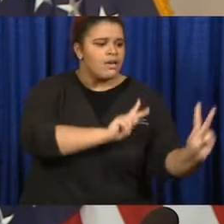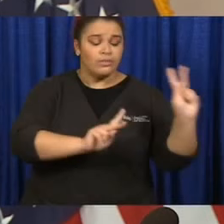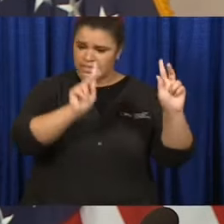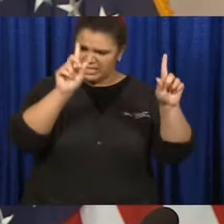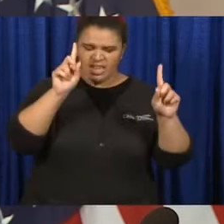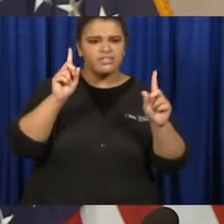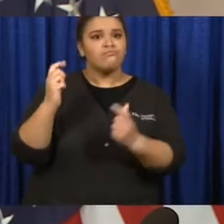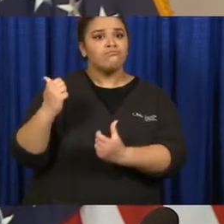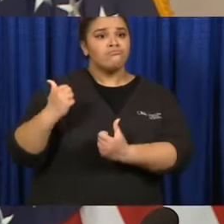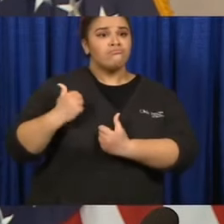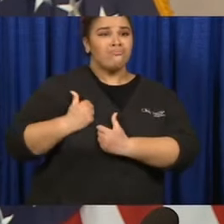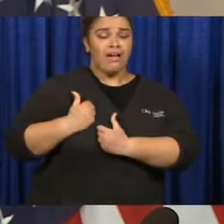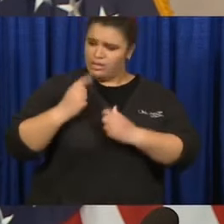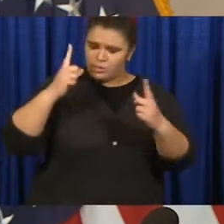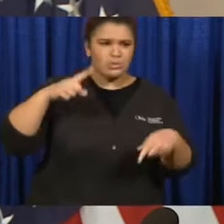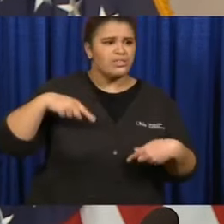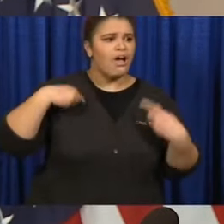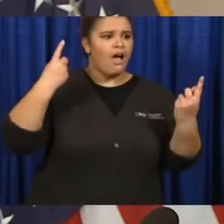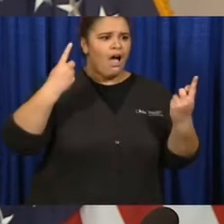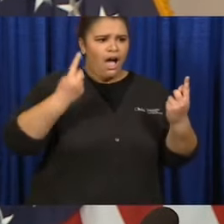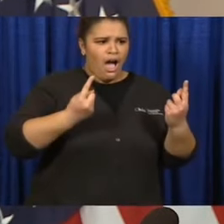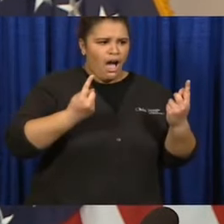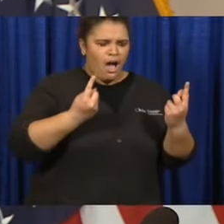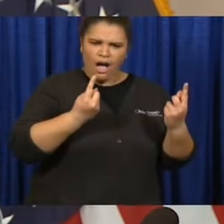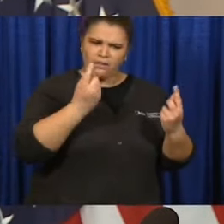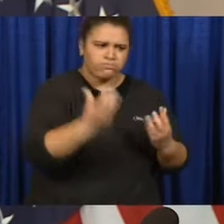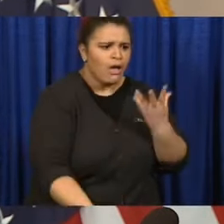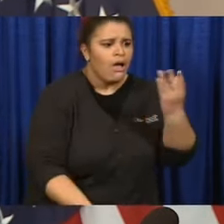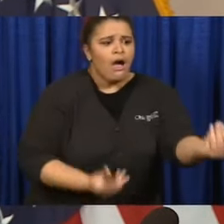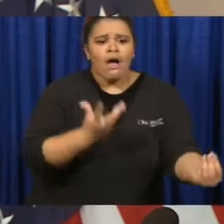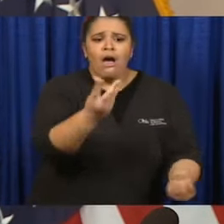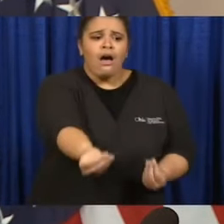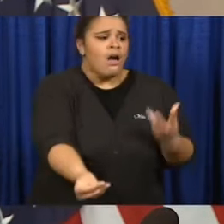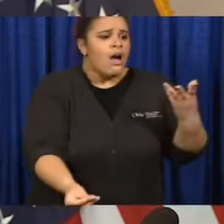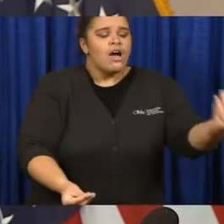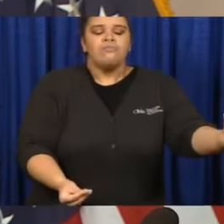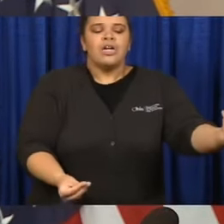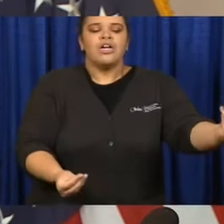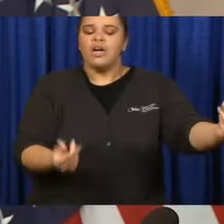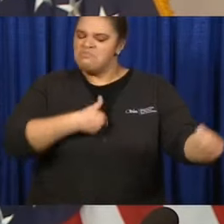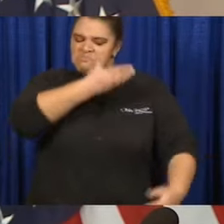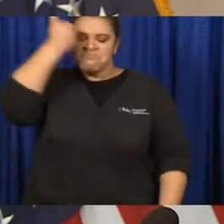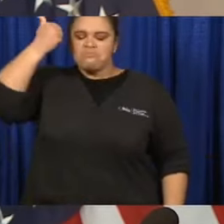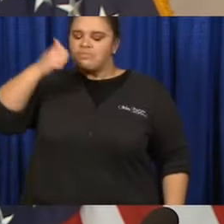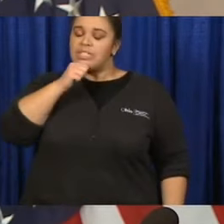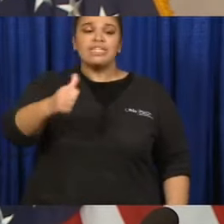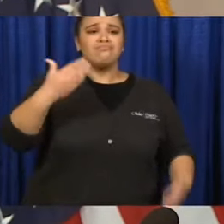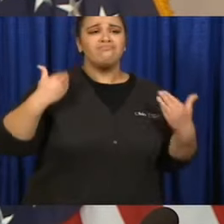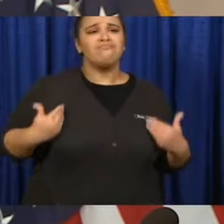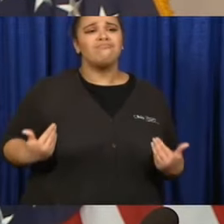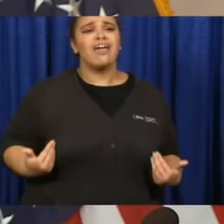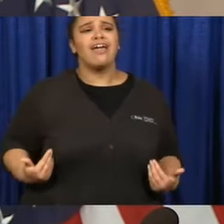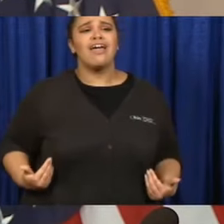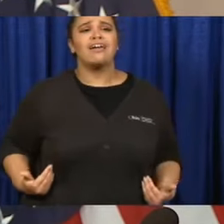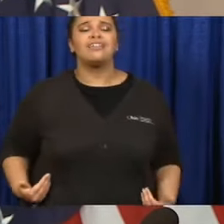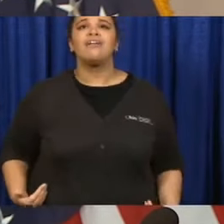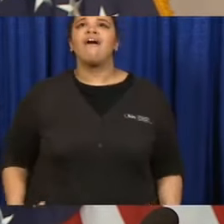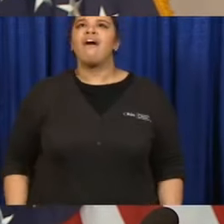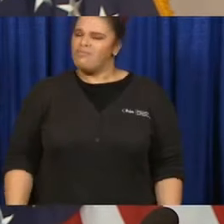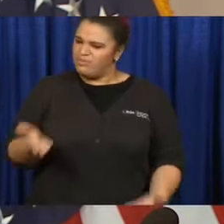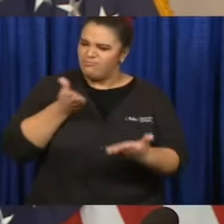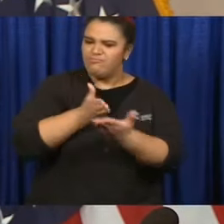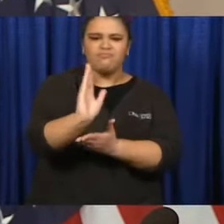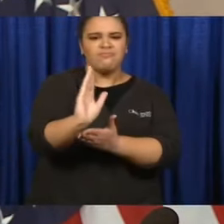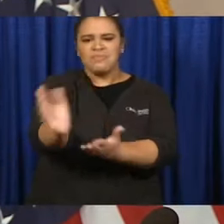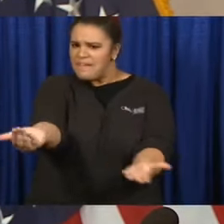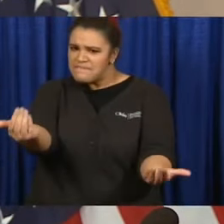won't forget the men who died and gave that right to me. And I'll gladly stand